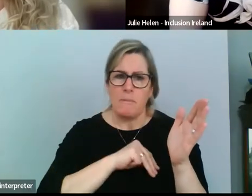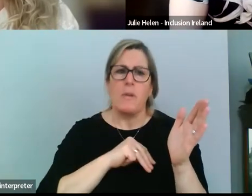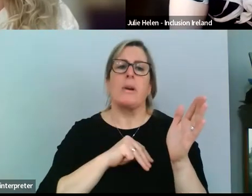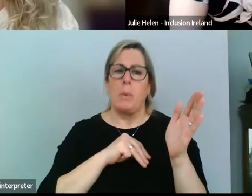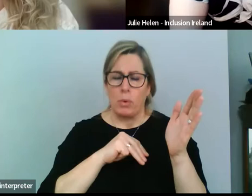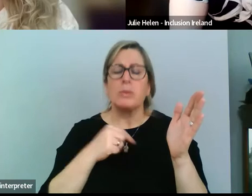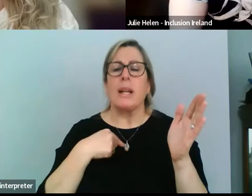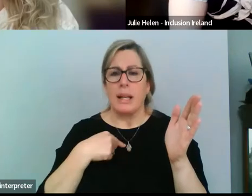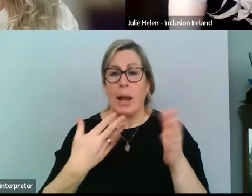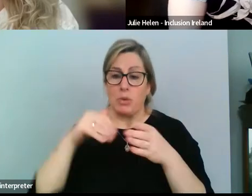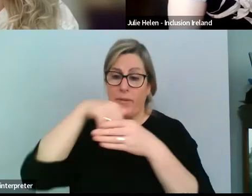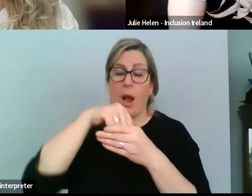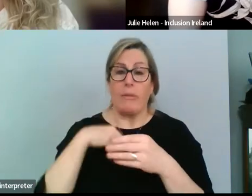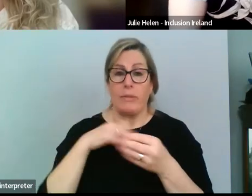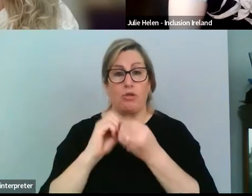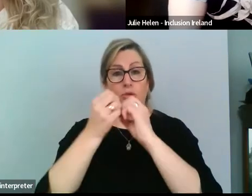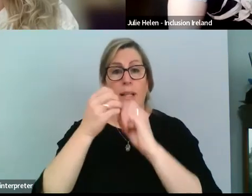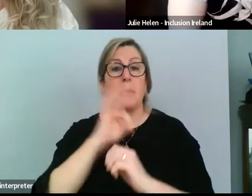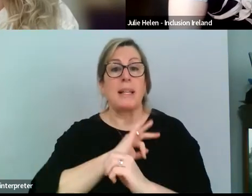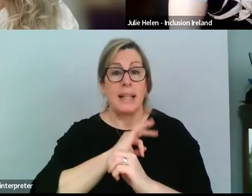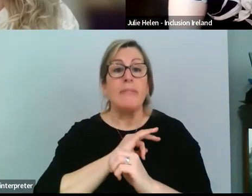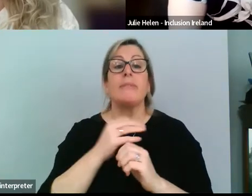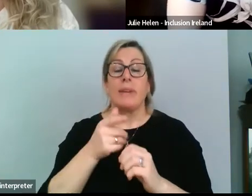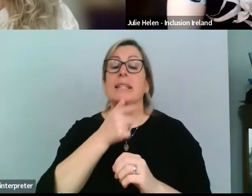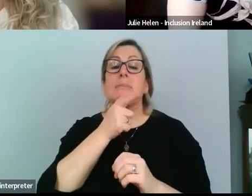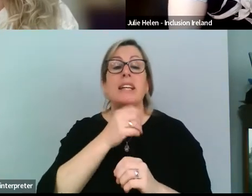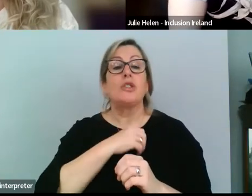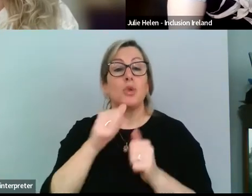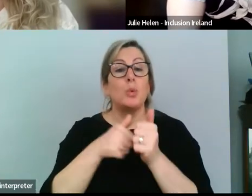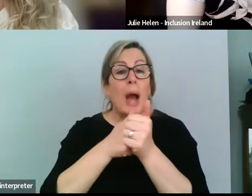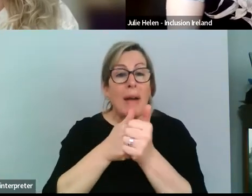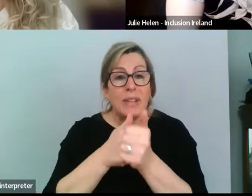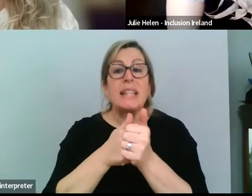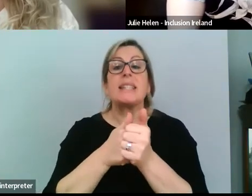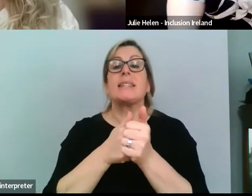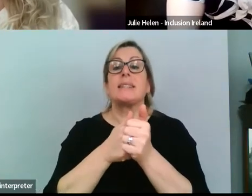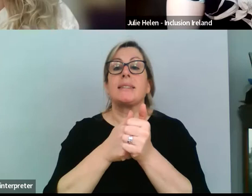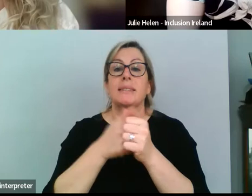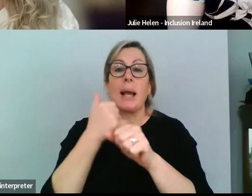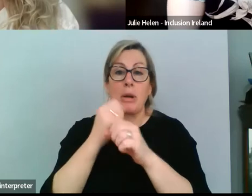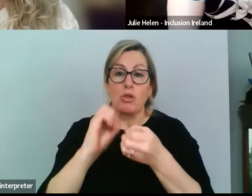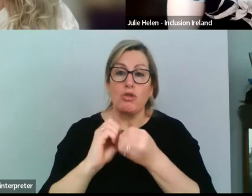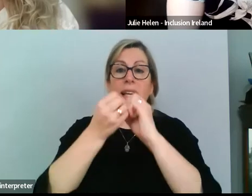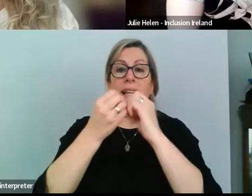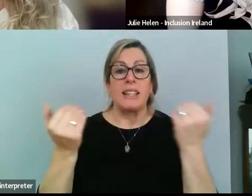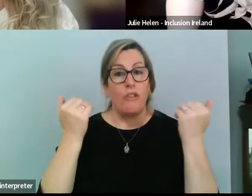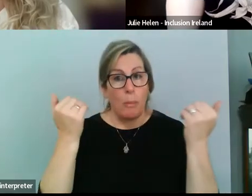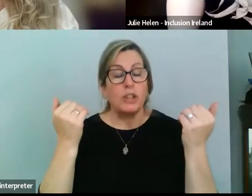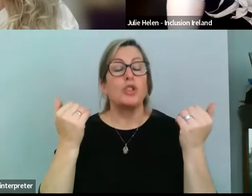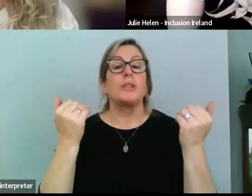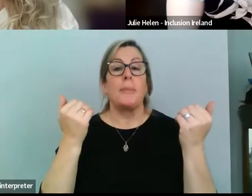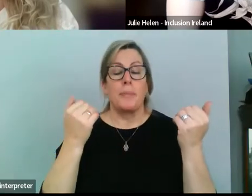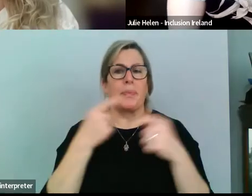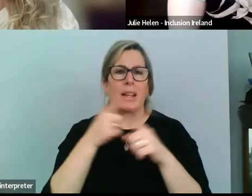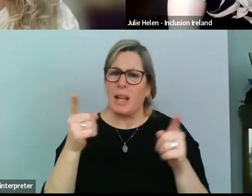in creating it myself and in speaking to advocates around creating the information themselves. They